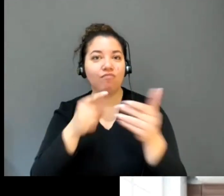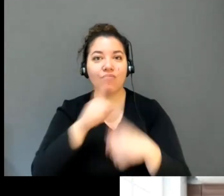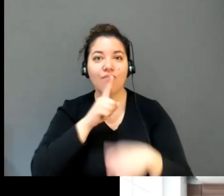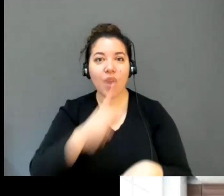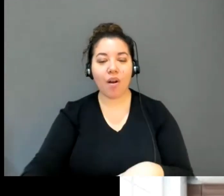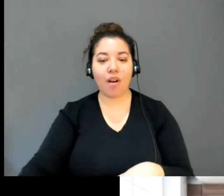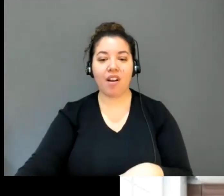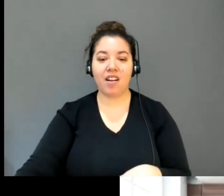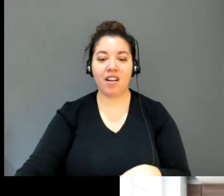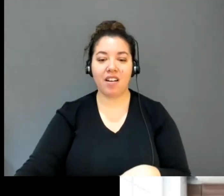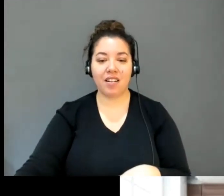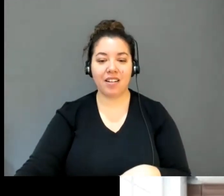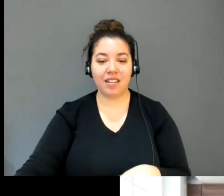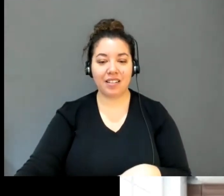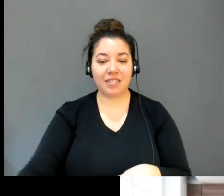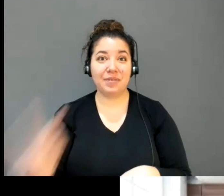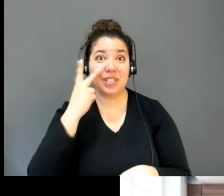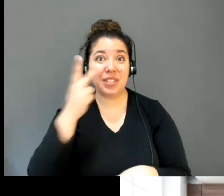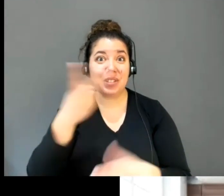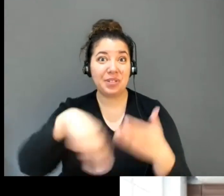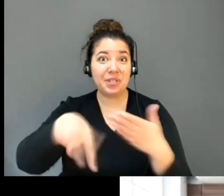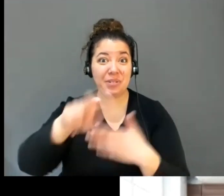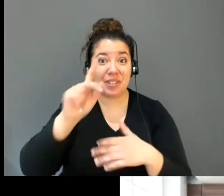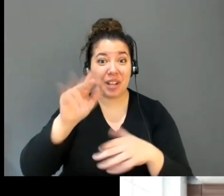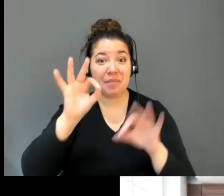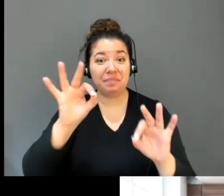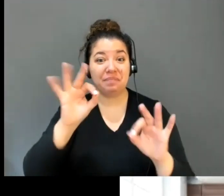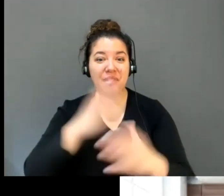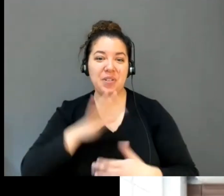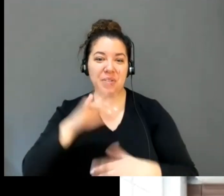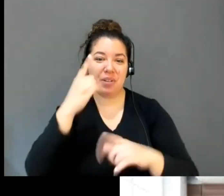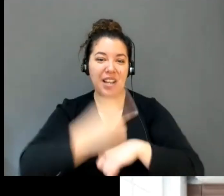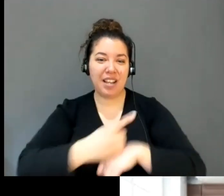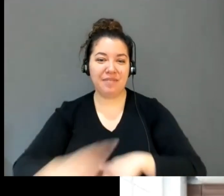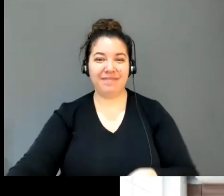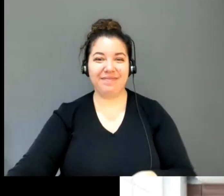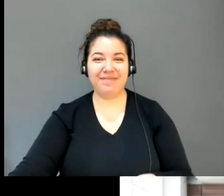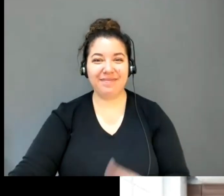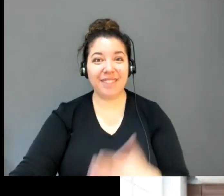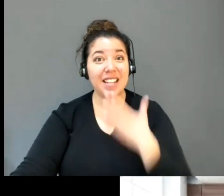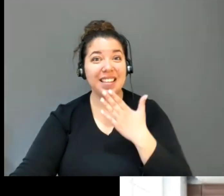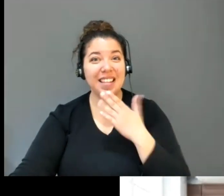you are, and we'll see you in 2 weeks. Have a great day. Thanks, everybody.